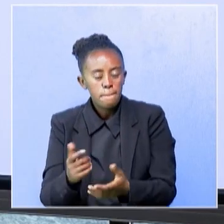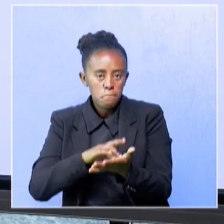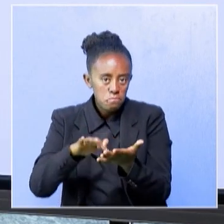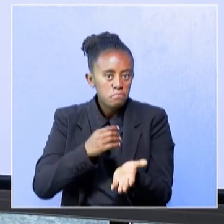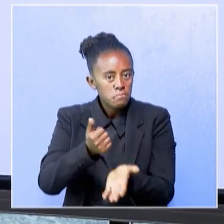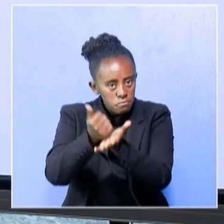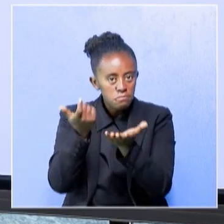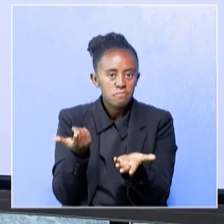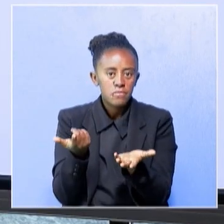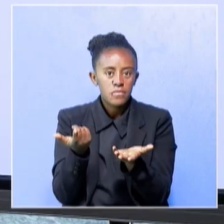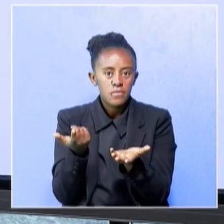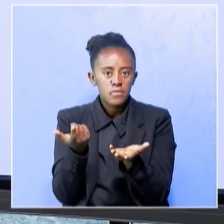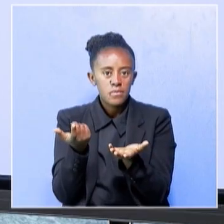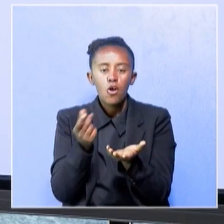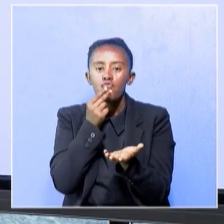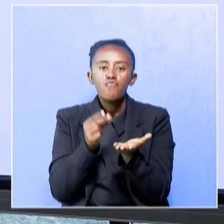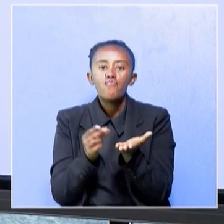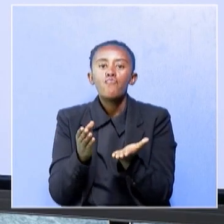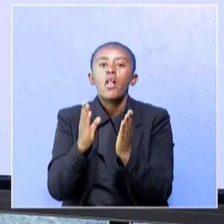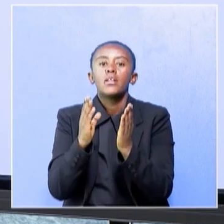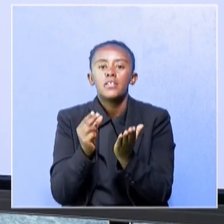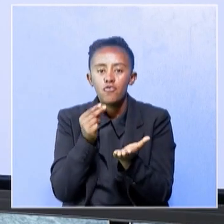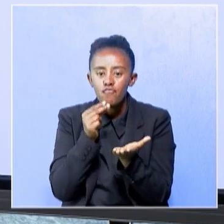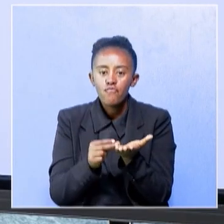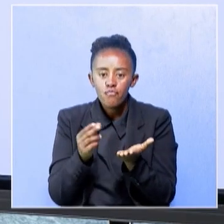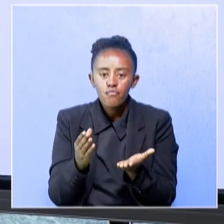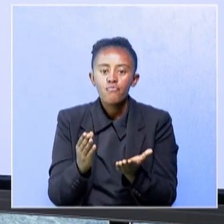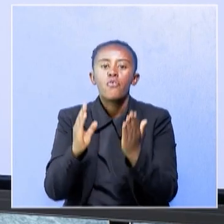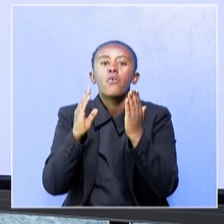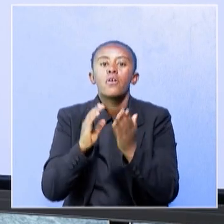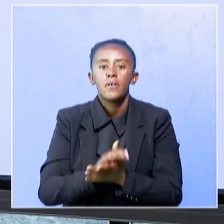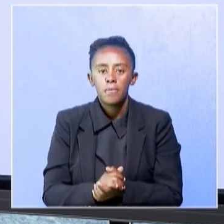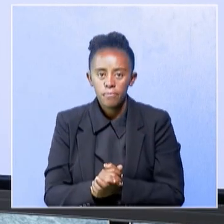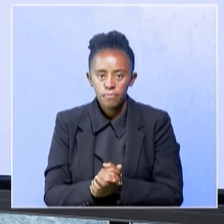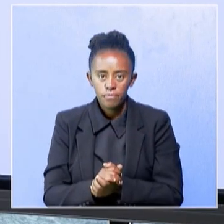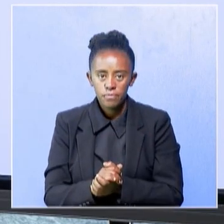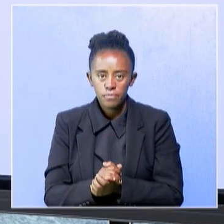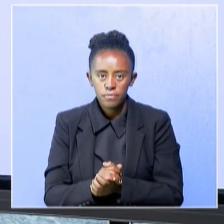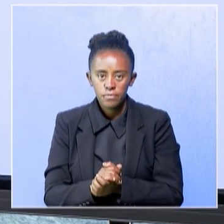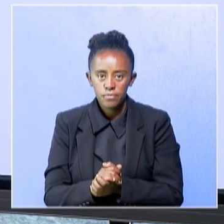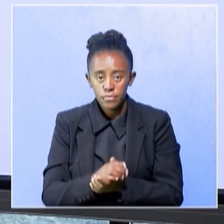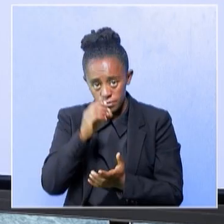etc. Volunteer. Yeah, volunteer is someone who is,